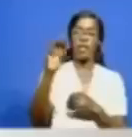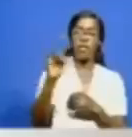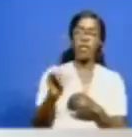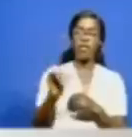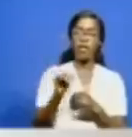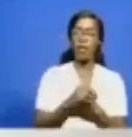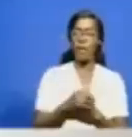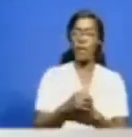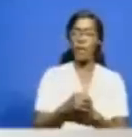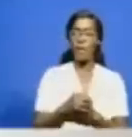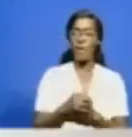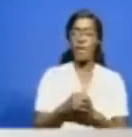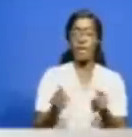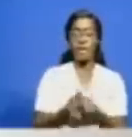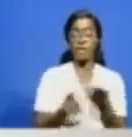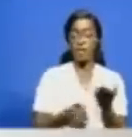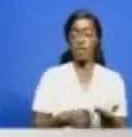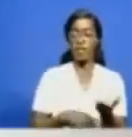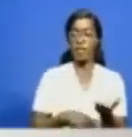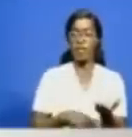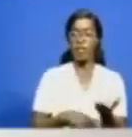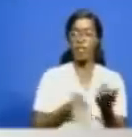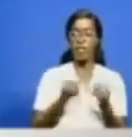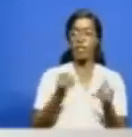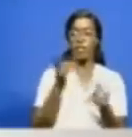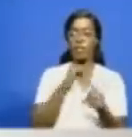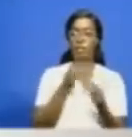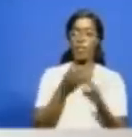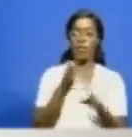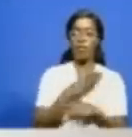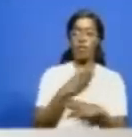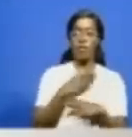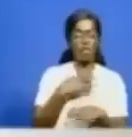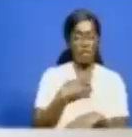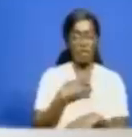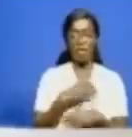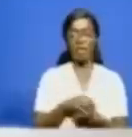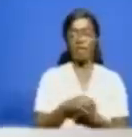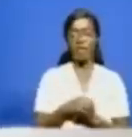Namna hiyo. Na hata hiyo, tujaribu tumalize mbele ya niende nyumbani.